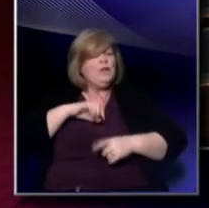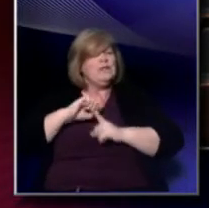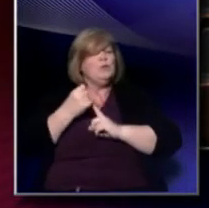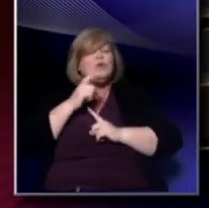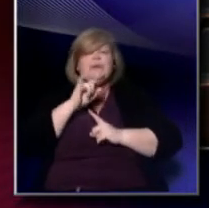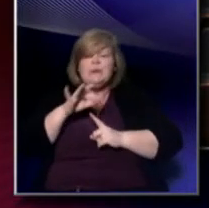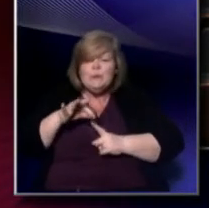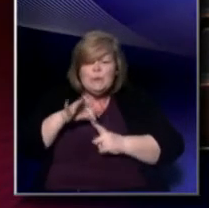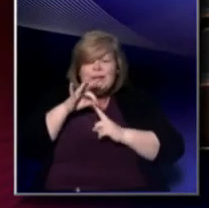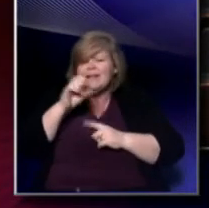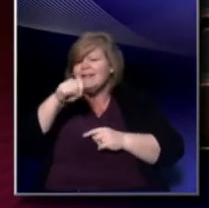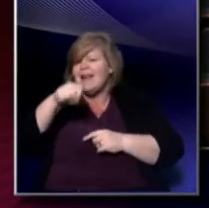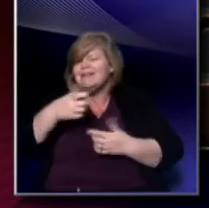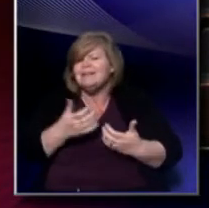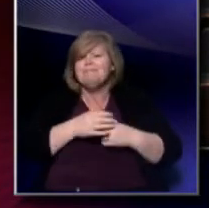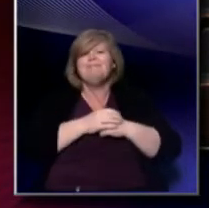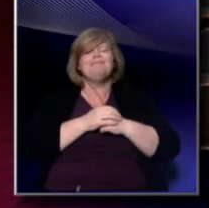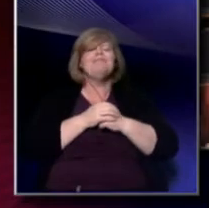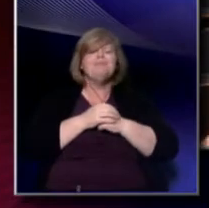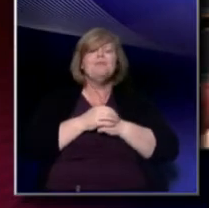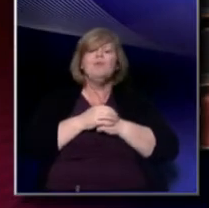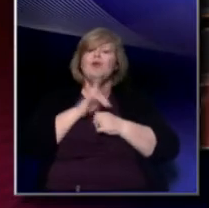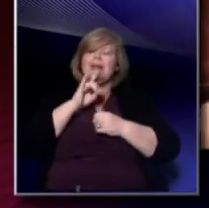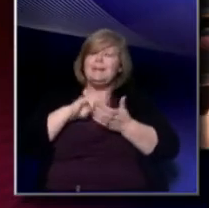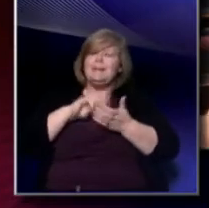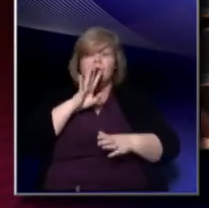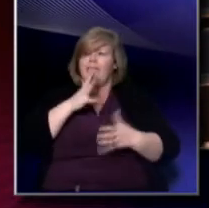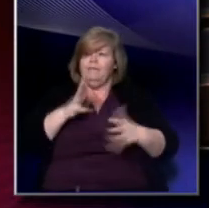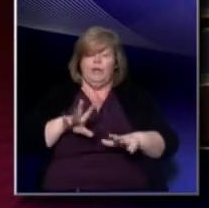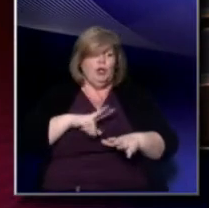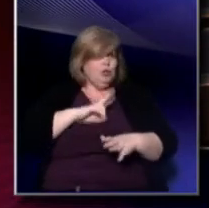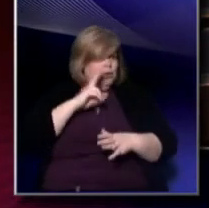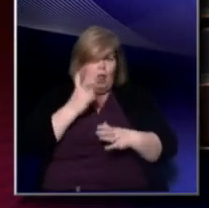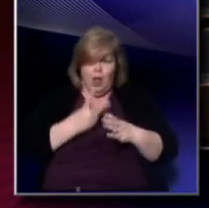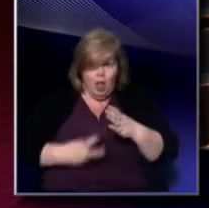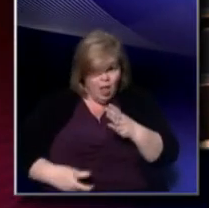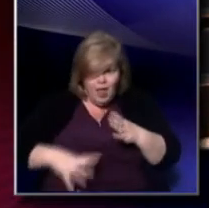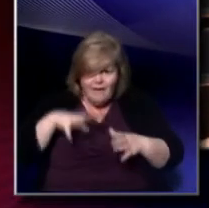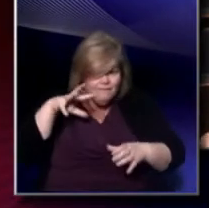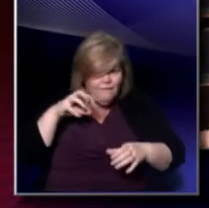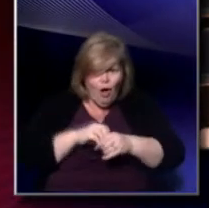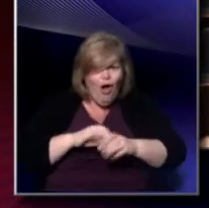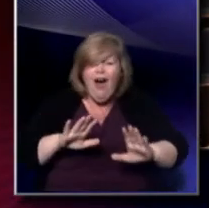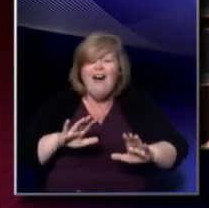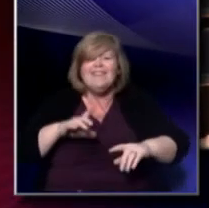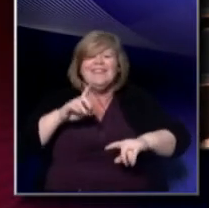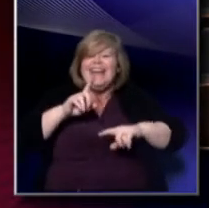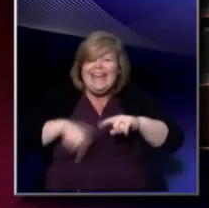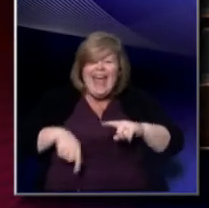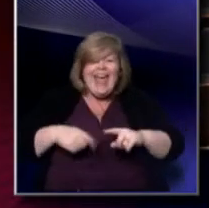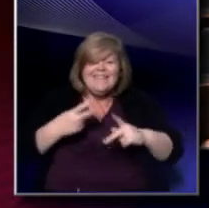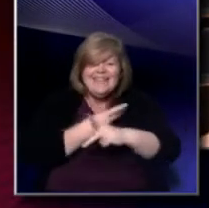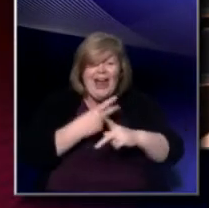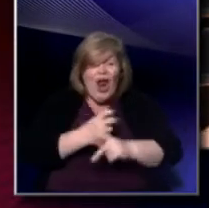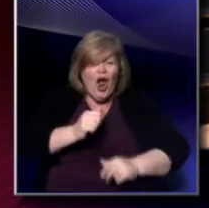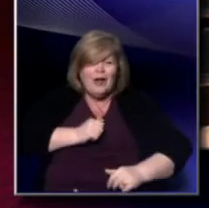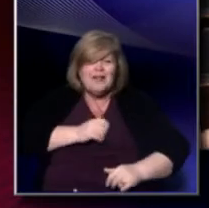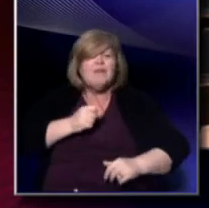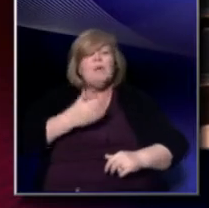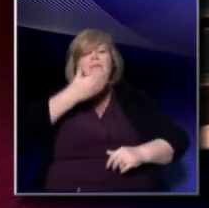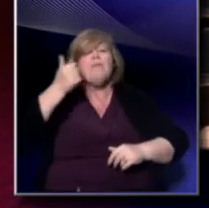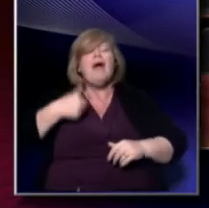it becomes kind of like an LSAT question of you have all these outside company come in who can run all that through an algorithm and give